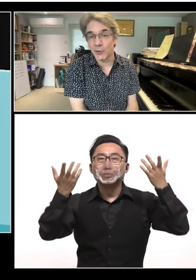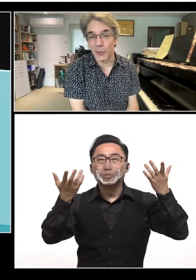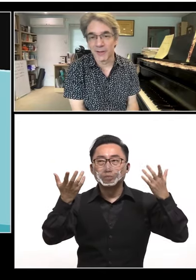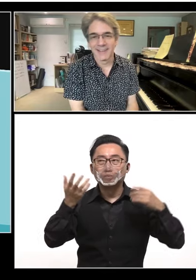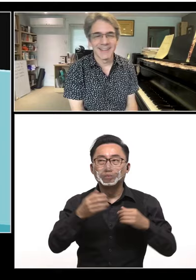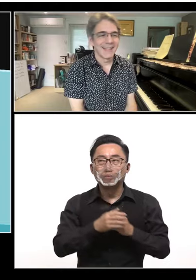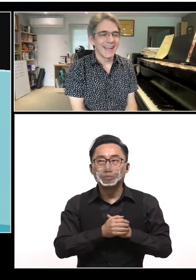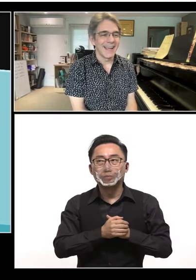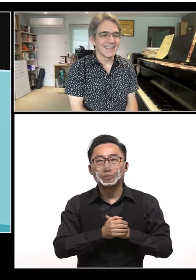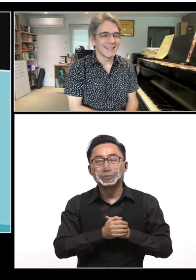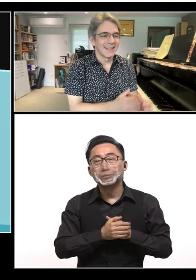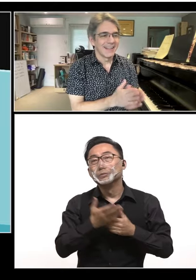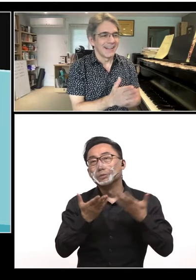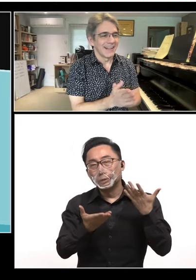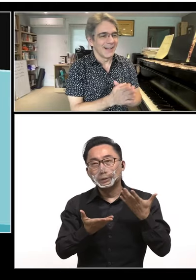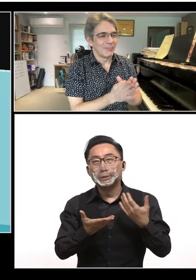of humor. And